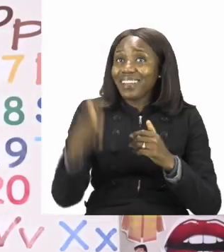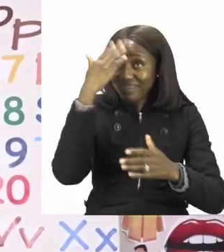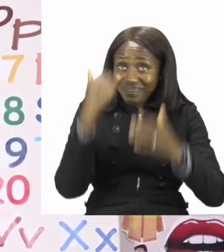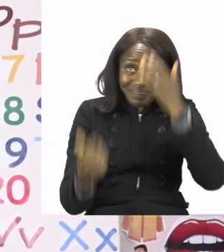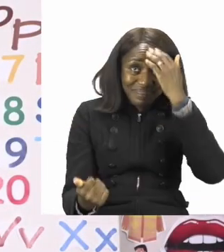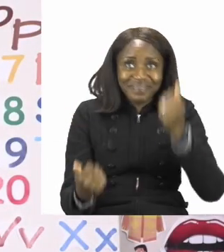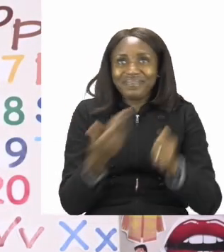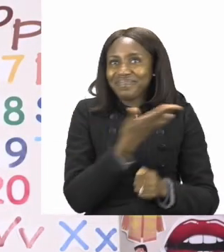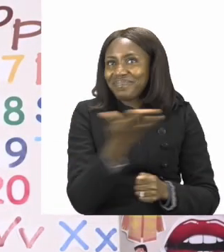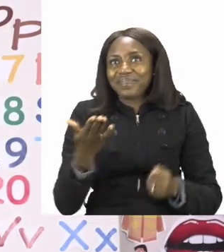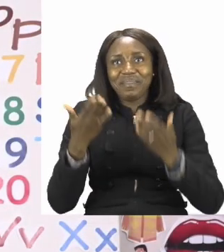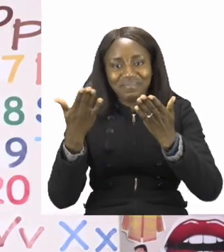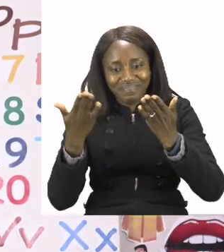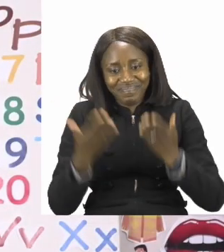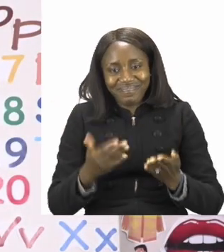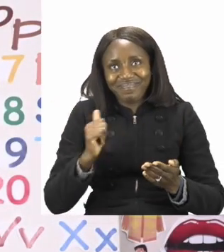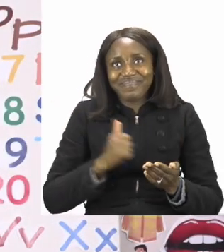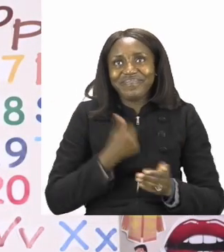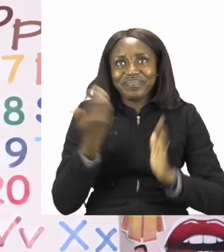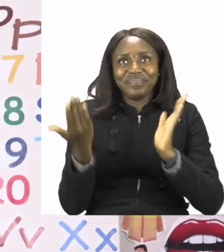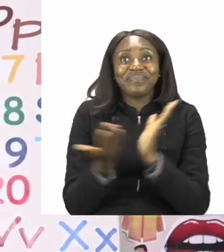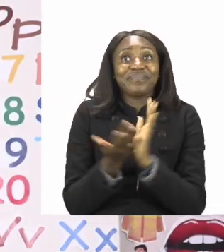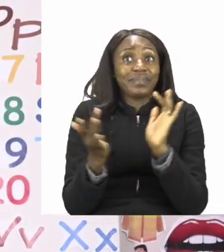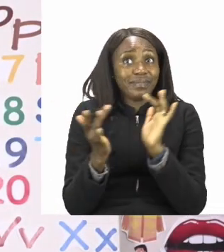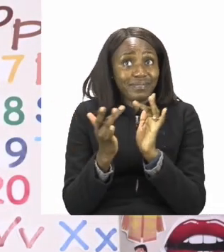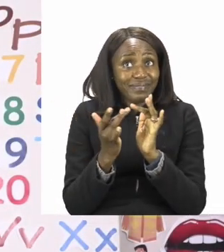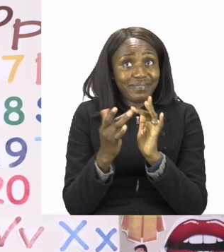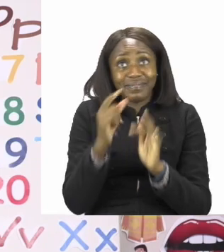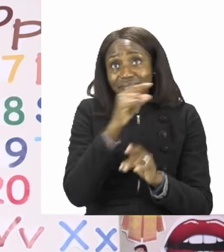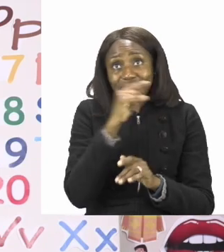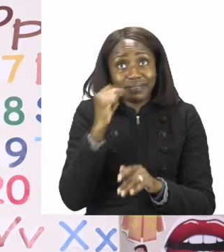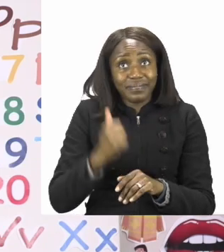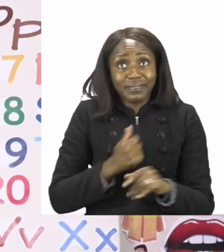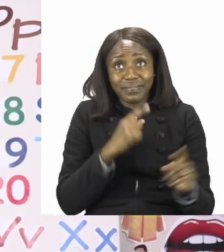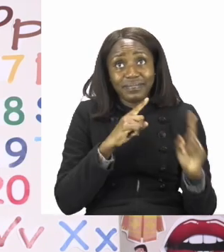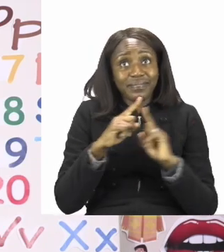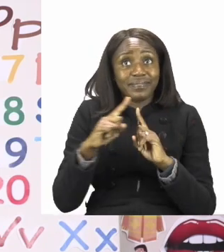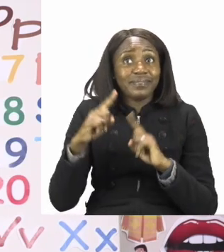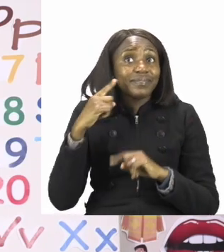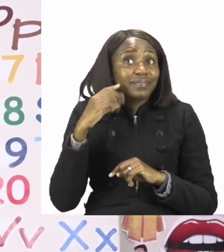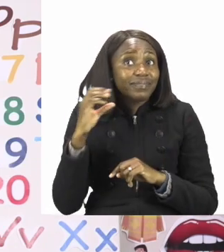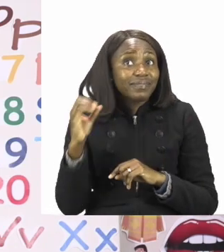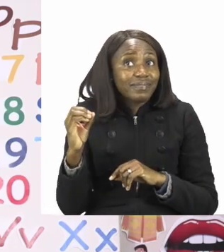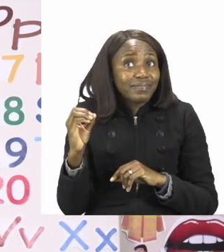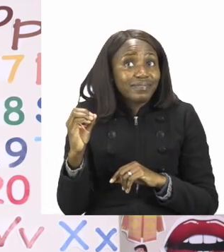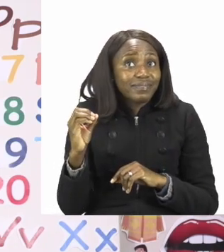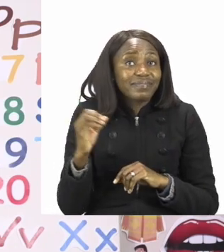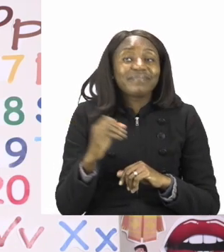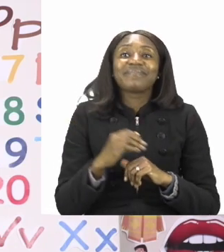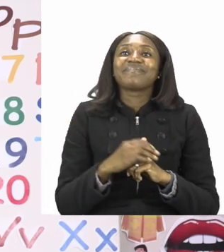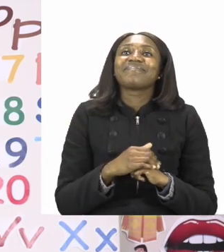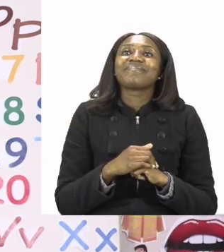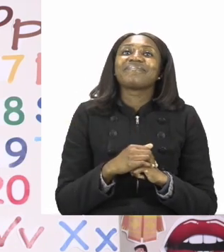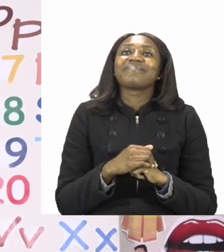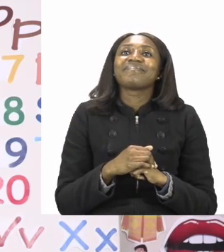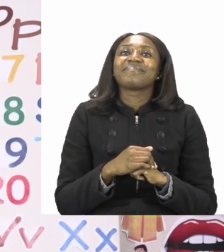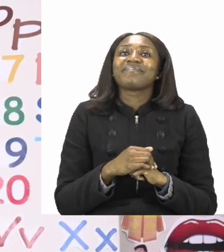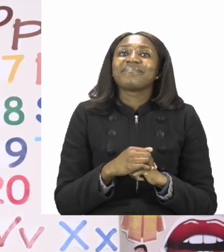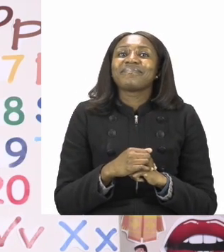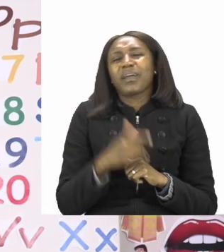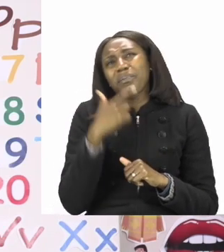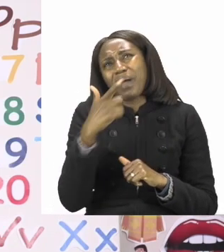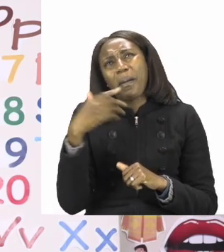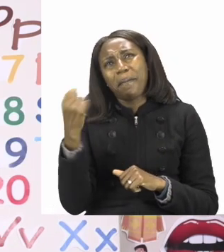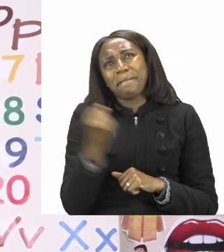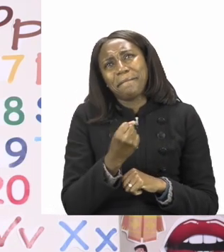Hello everyone and welcome to My Zone Online School. My name is Teacher Mutsa and thank you